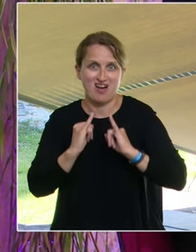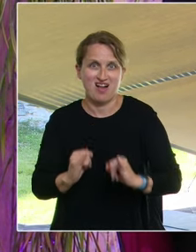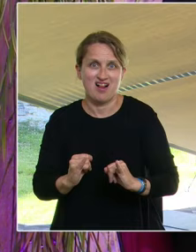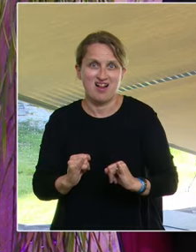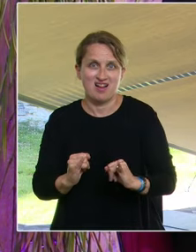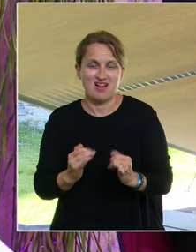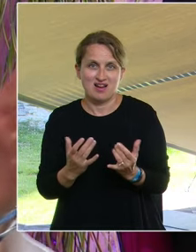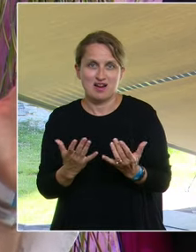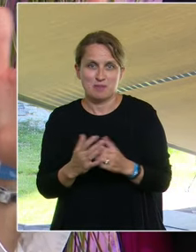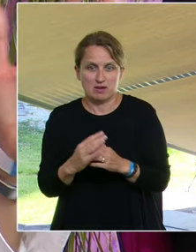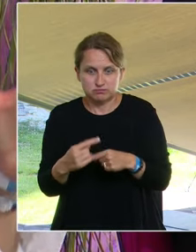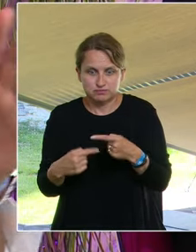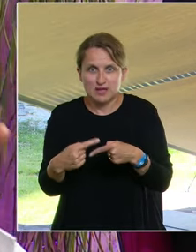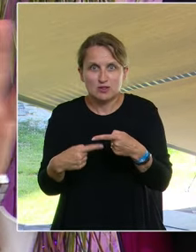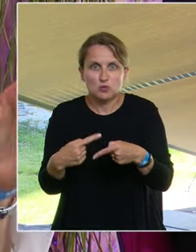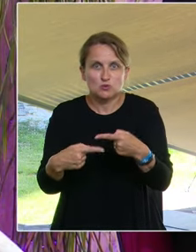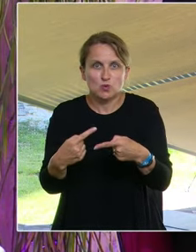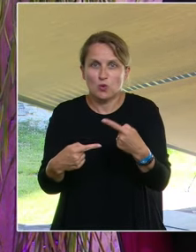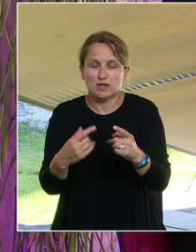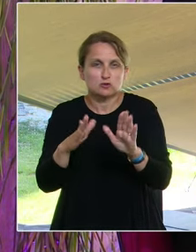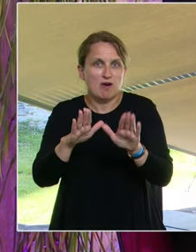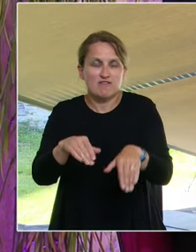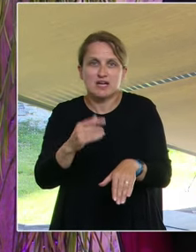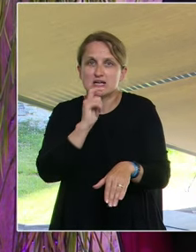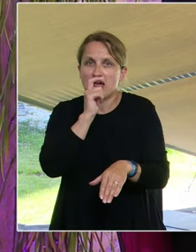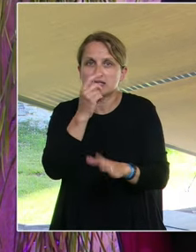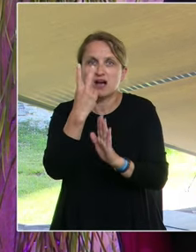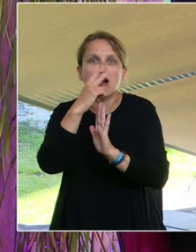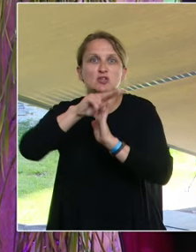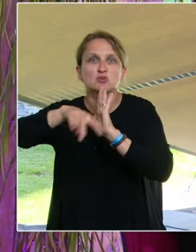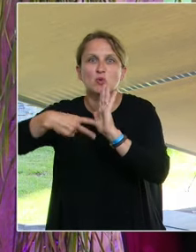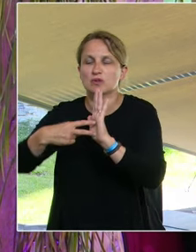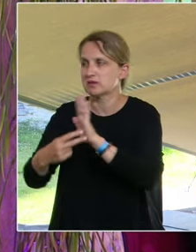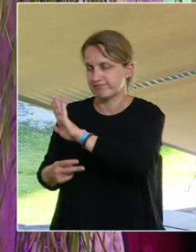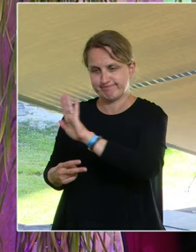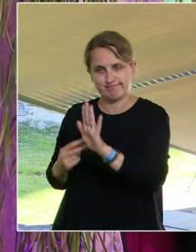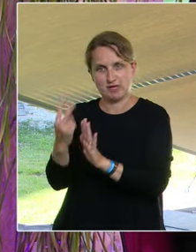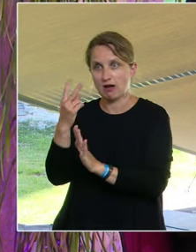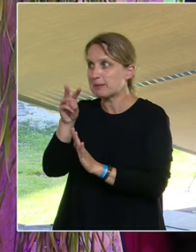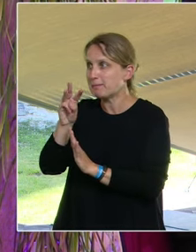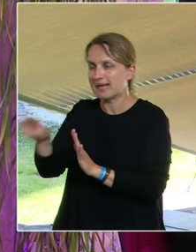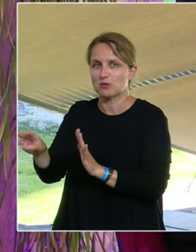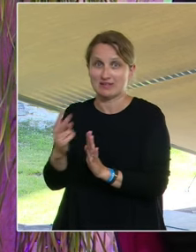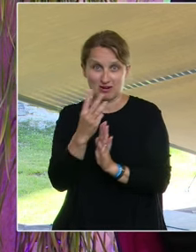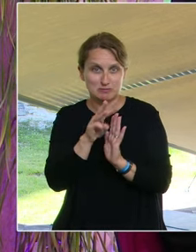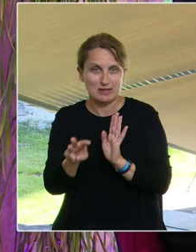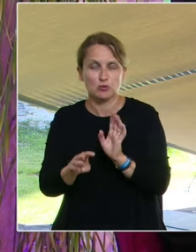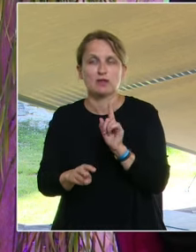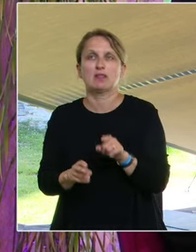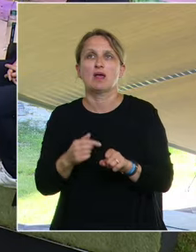about fashion sustainability for one more 2 hours. Okay, 2 minutes. Two minutes I have. So cool.